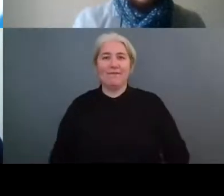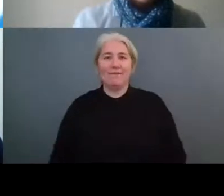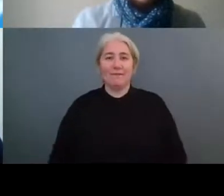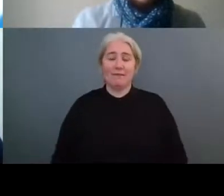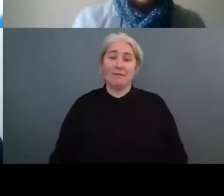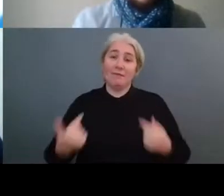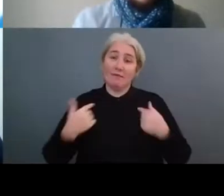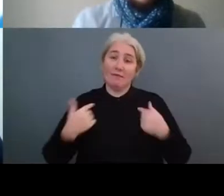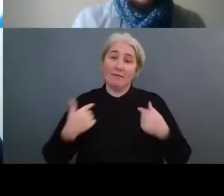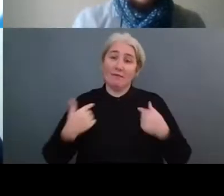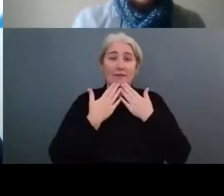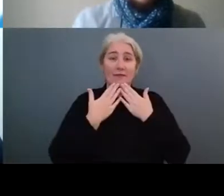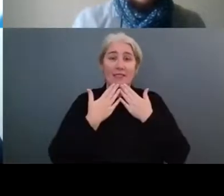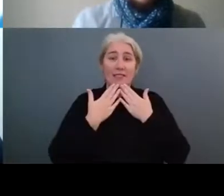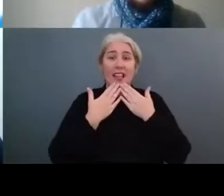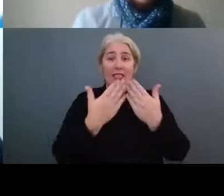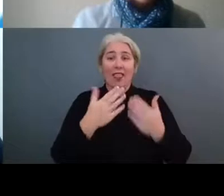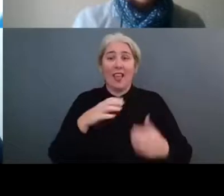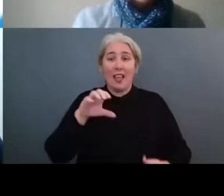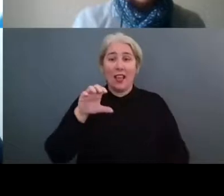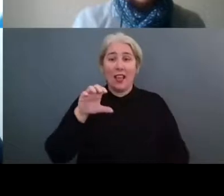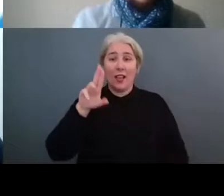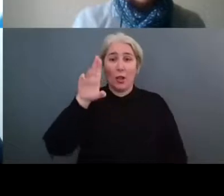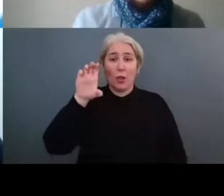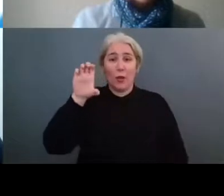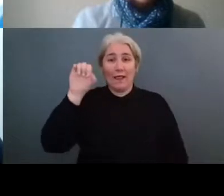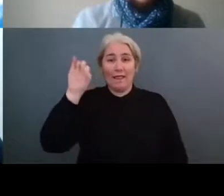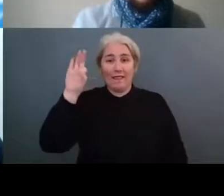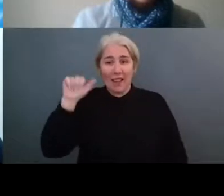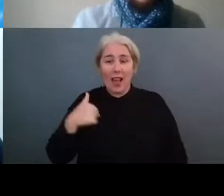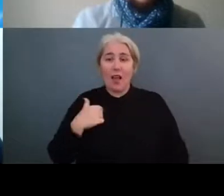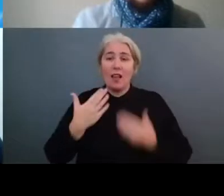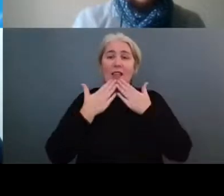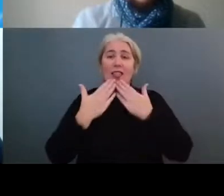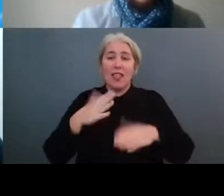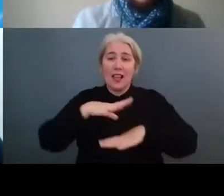to UEFA, we'll be in touch with the Sweden and Romanian Football Association